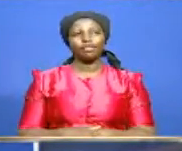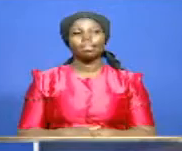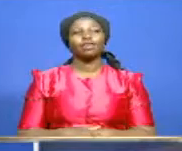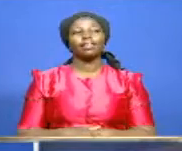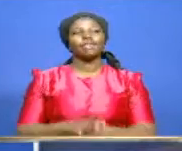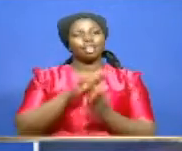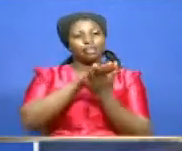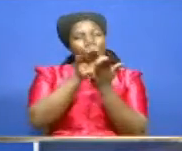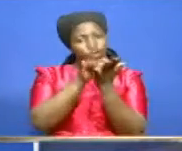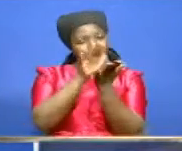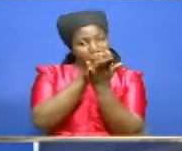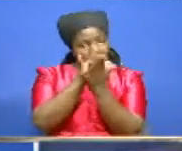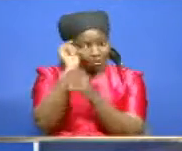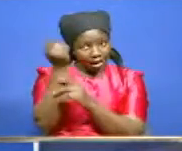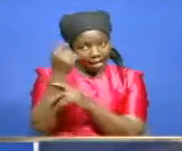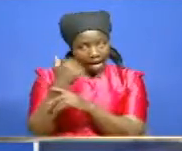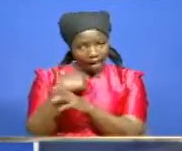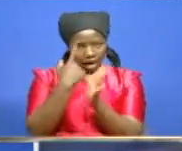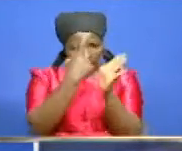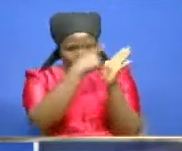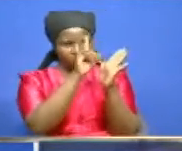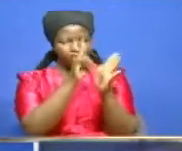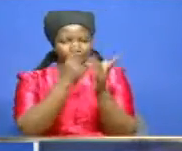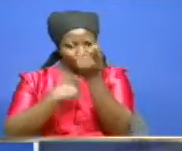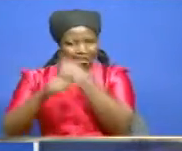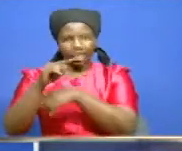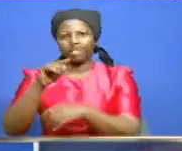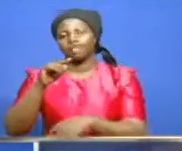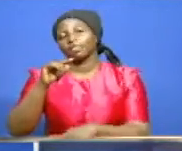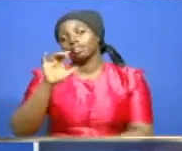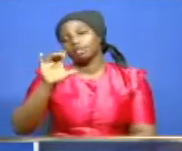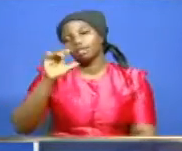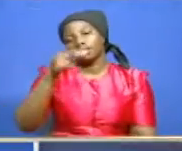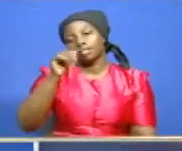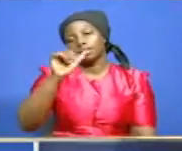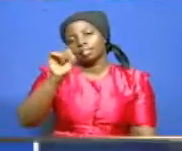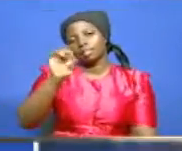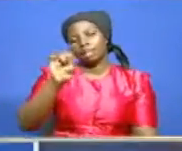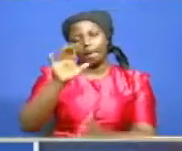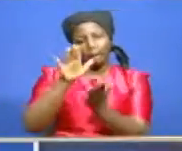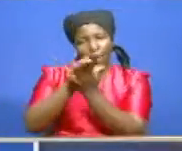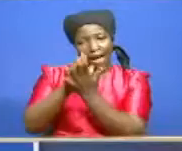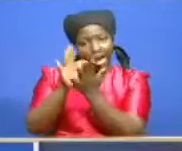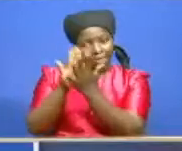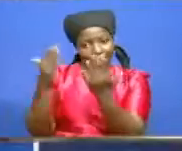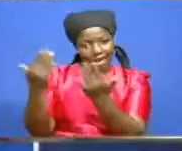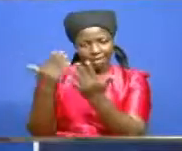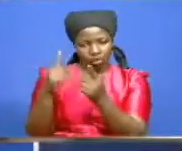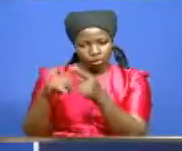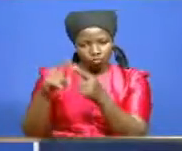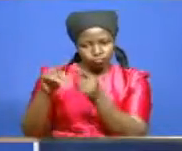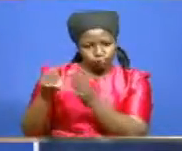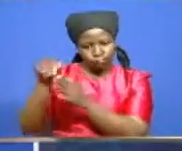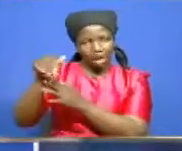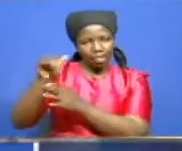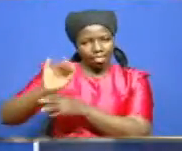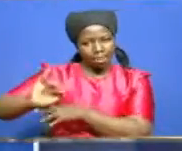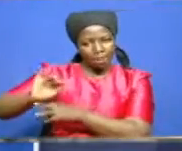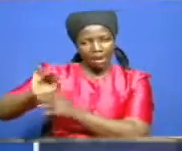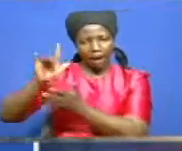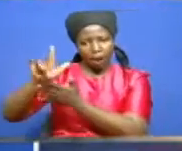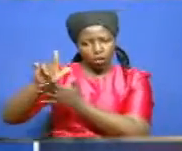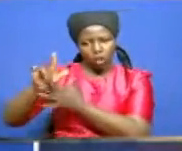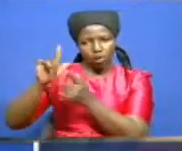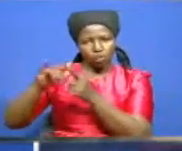The Central Bank of Kenya has approved the selling off of Chase Bank's assets to settle outstanding debts to creditors